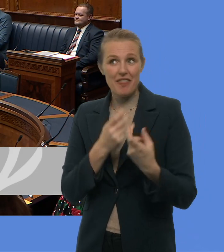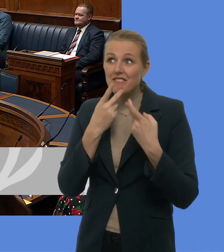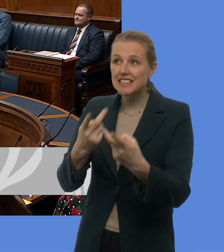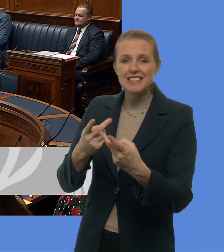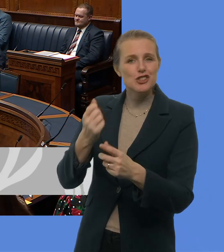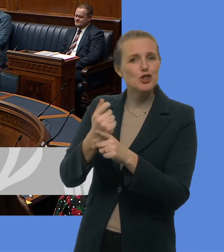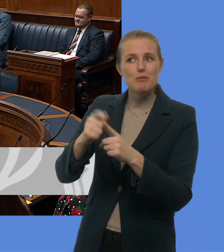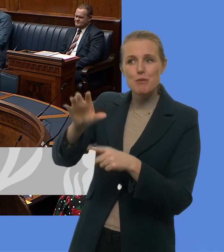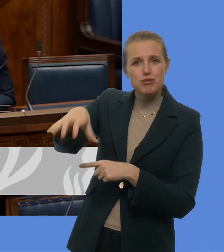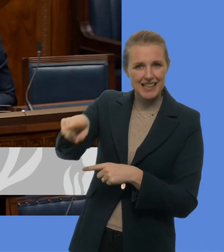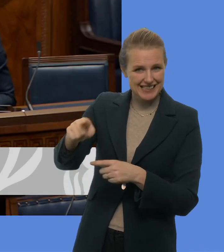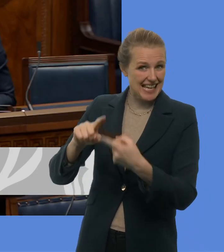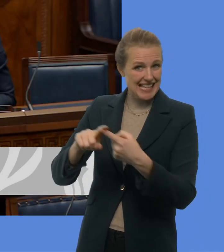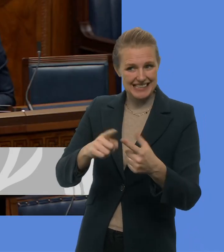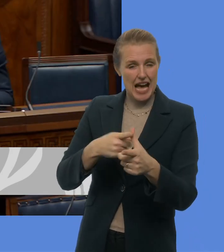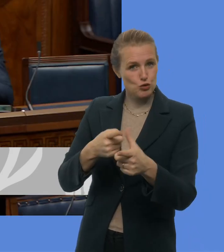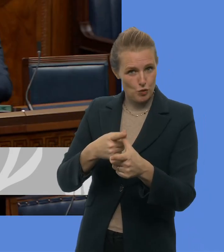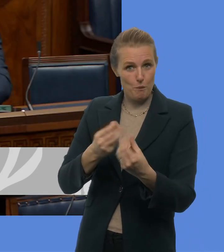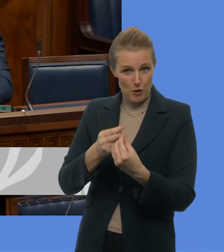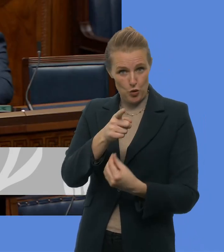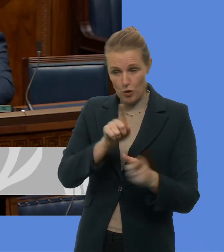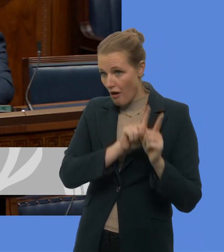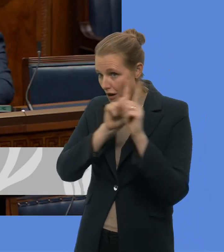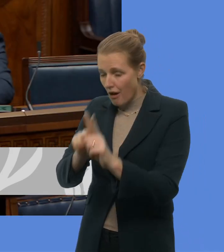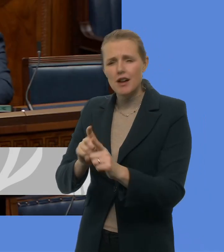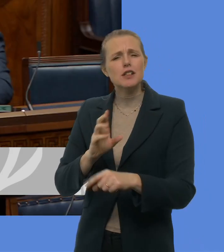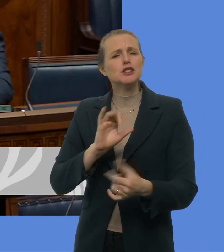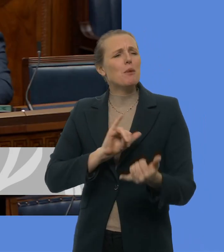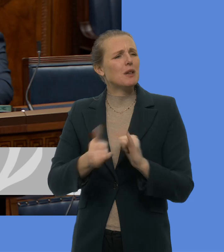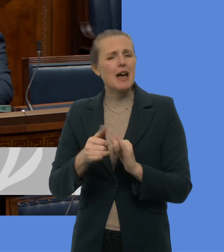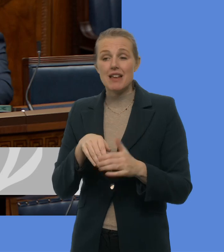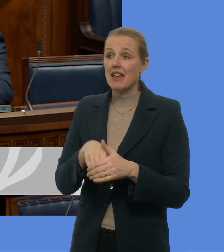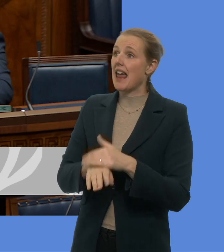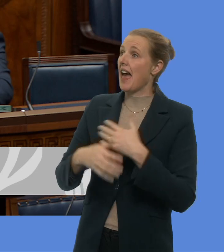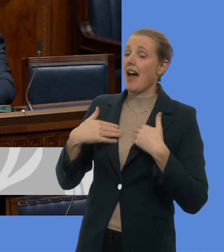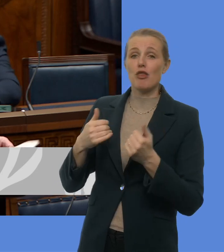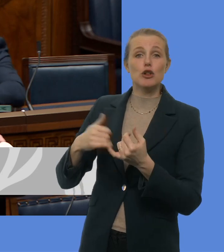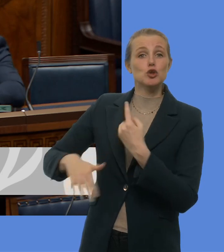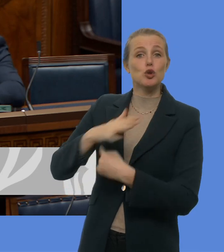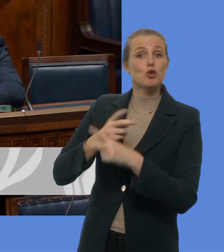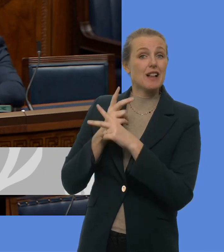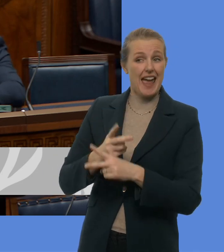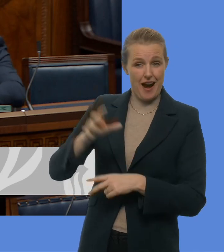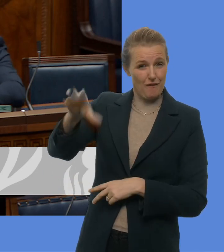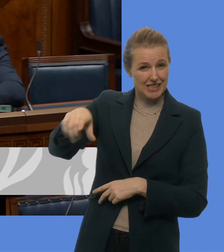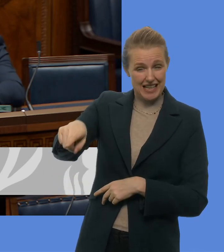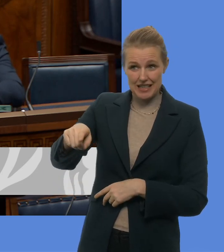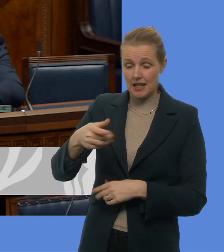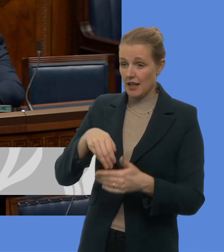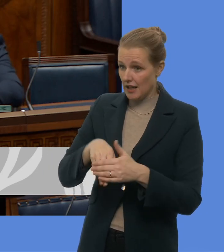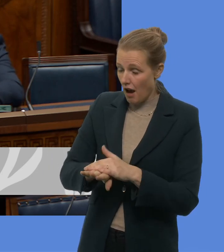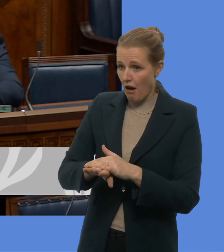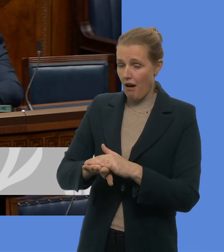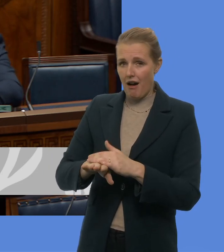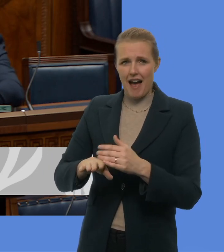that practice in East Antrim with the member. You know, sometimes you walk into a health or social care facility and you're immediately hit with a